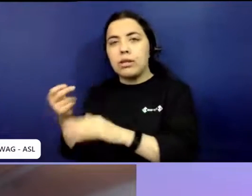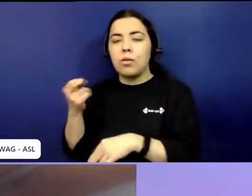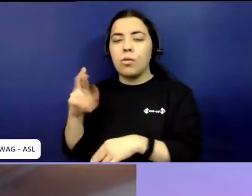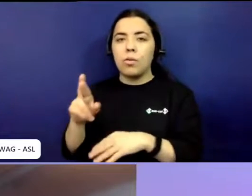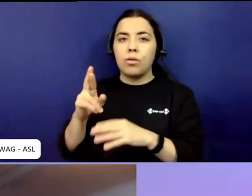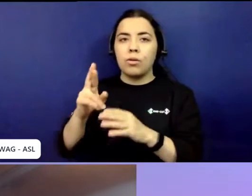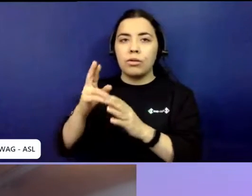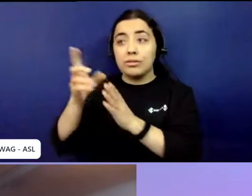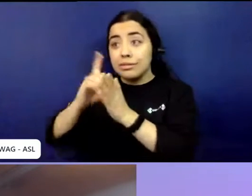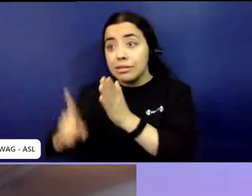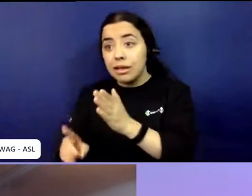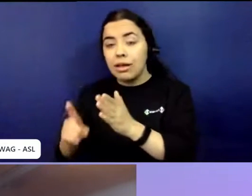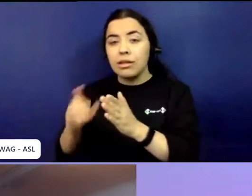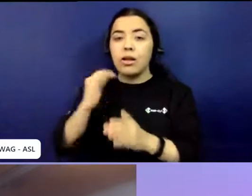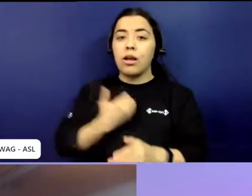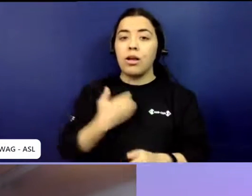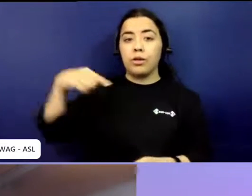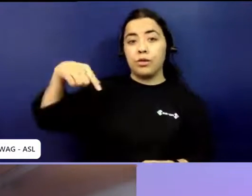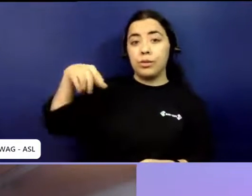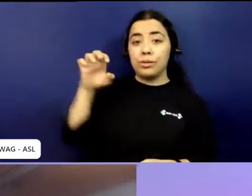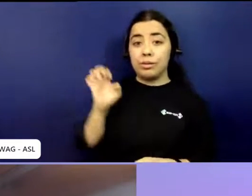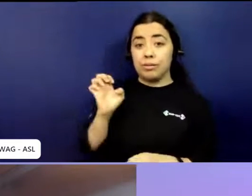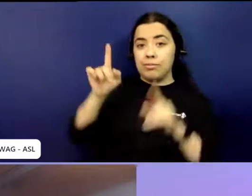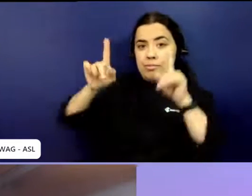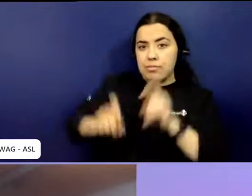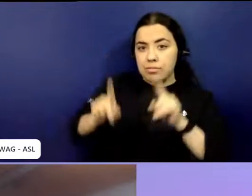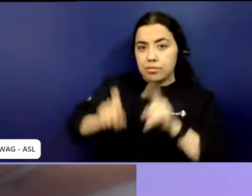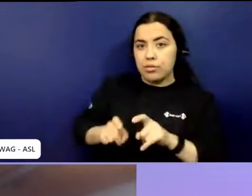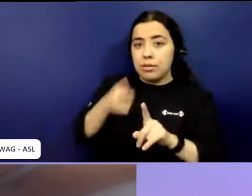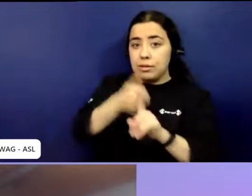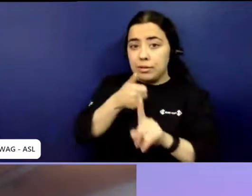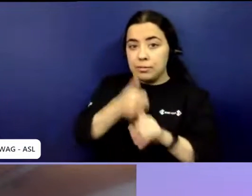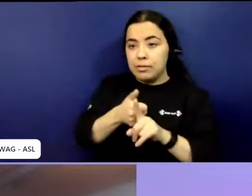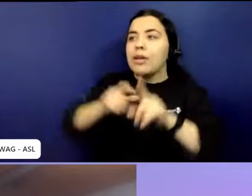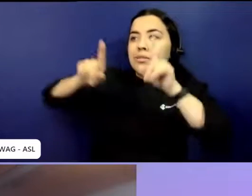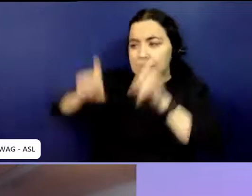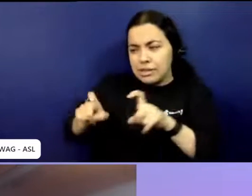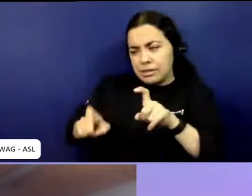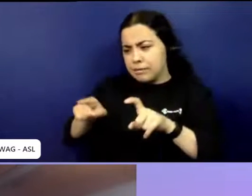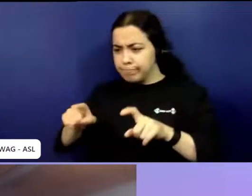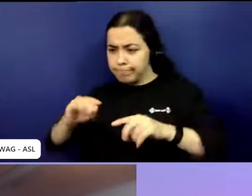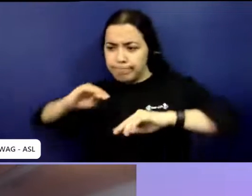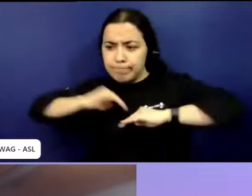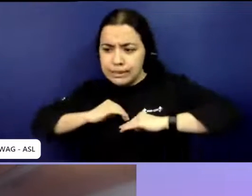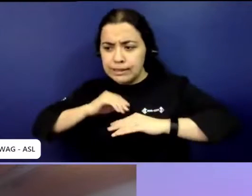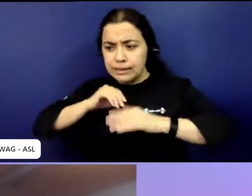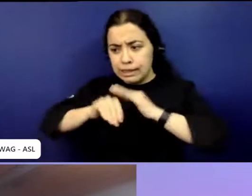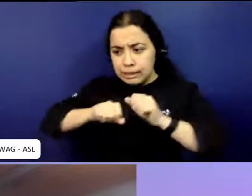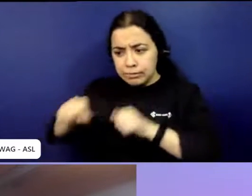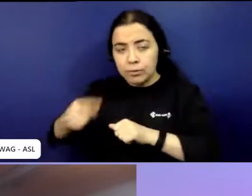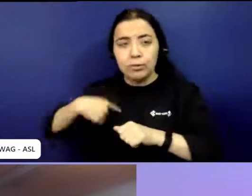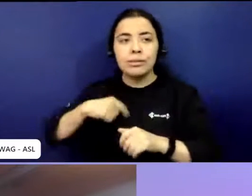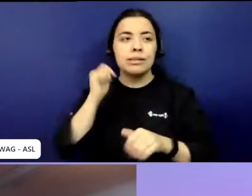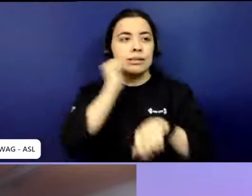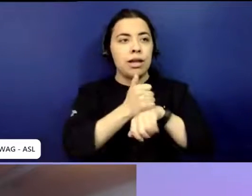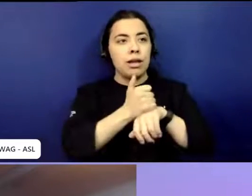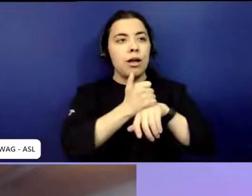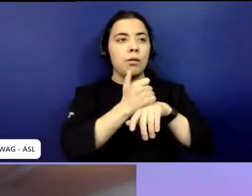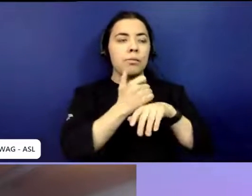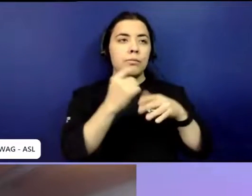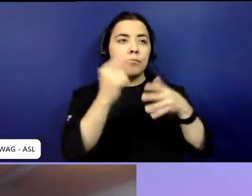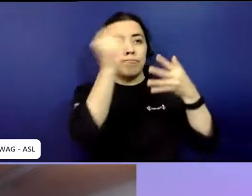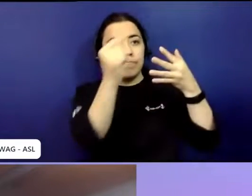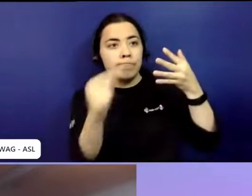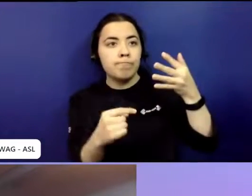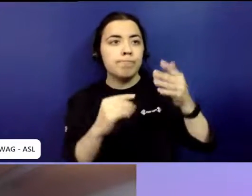who are testing against our accessibility criteria. So we've set up these guidelines, we've set up these